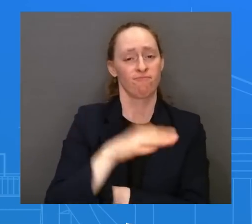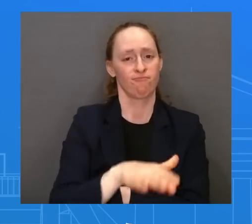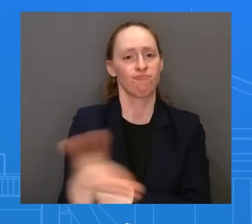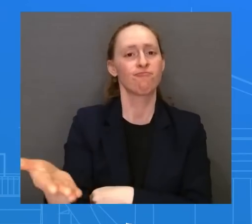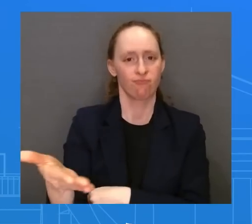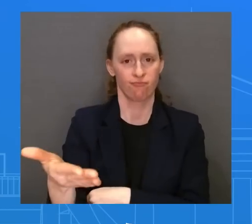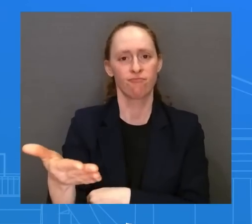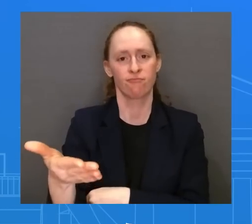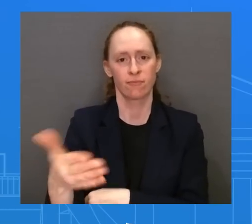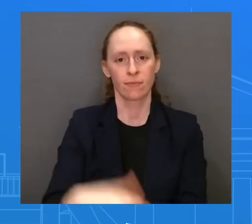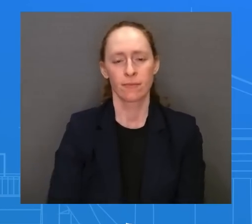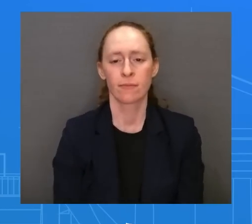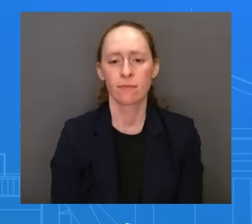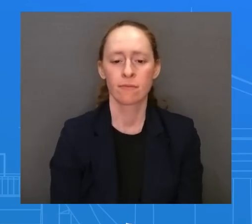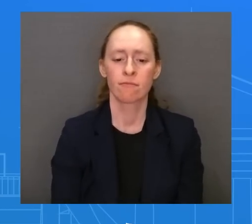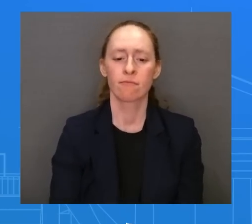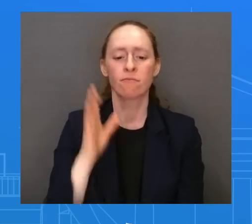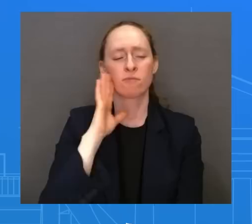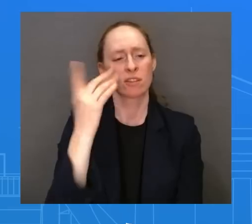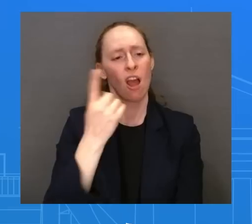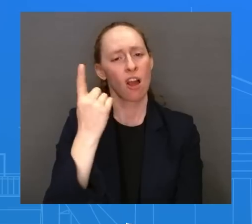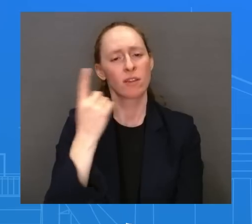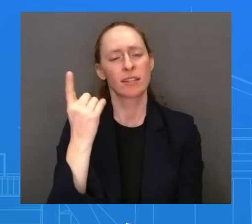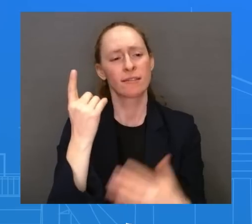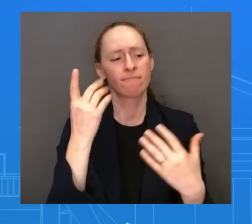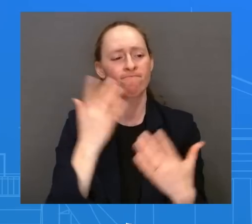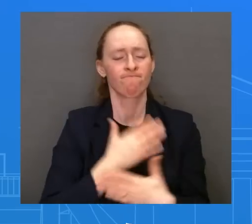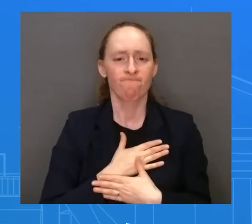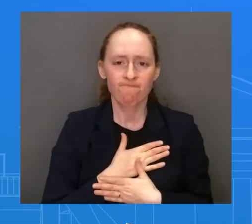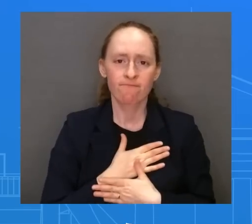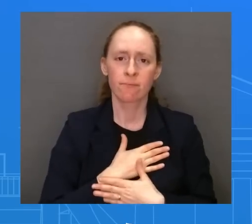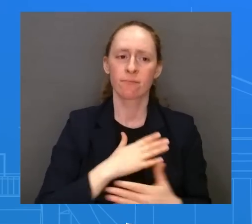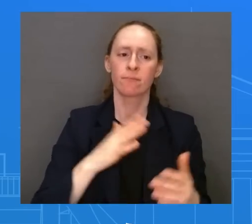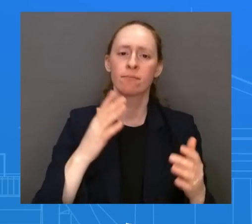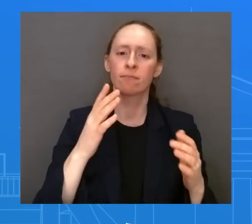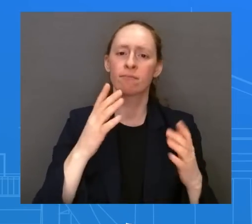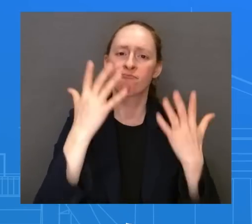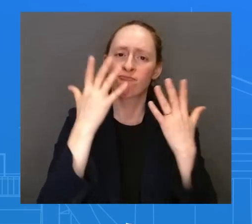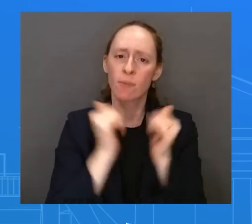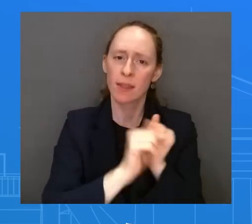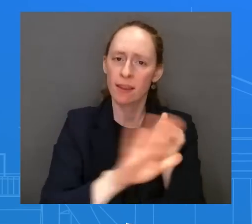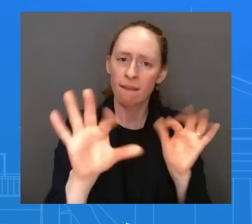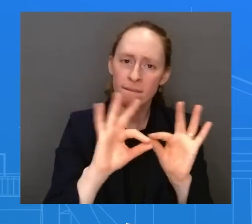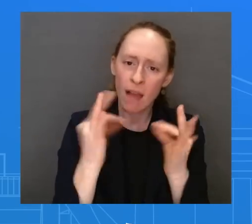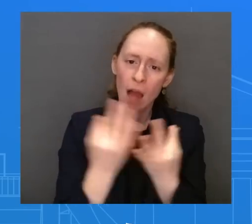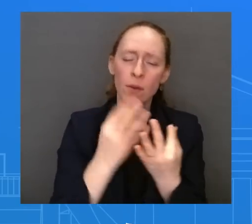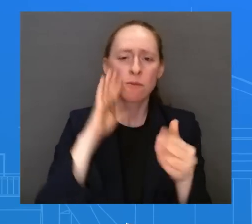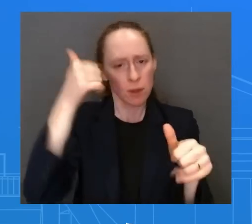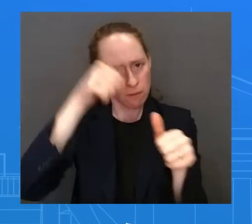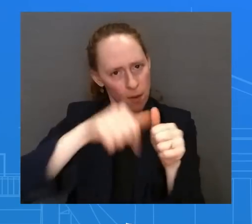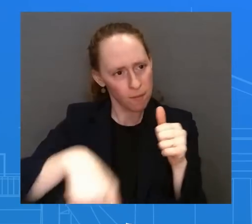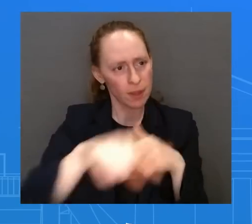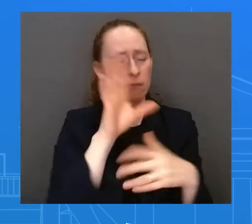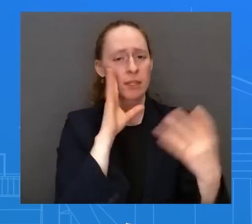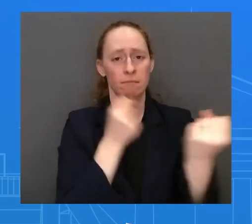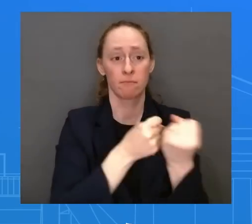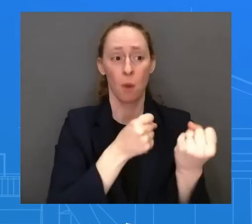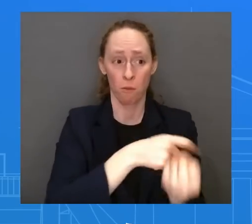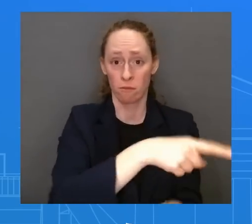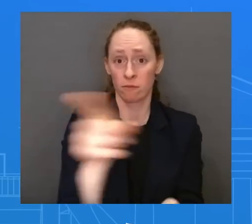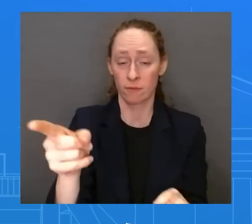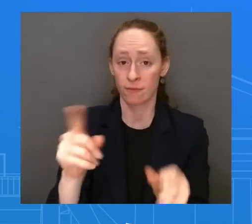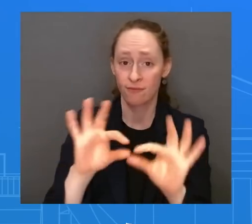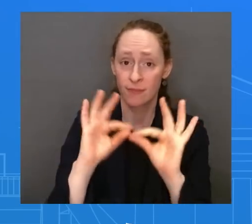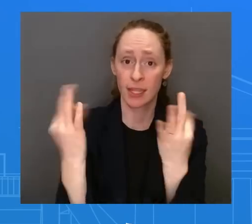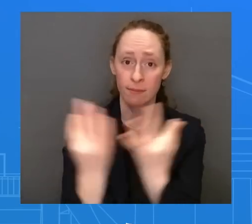those gold star families we mourn as well the loss of those Afghans killed by that suicide bomber on that day and others who lost their lives